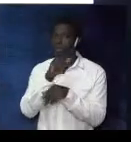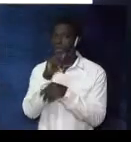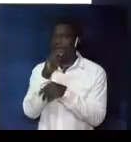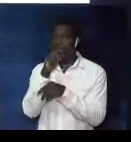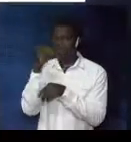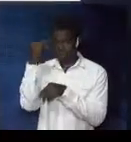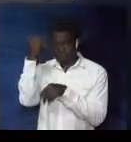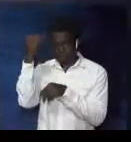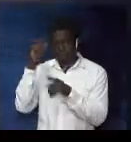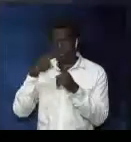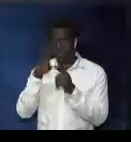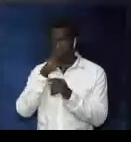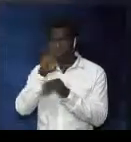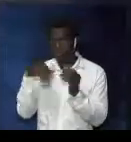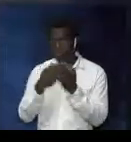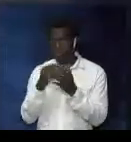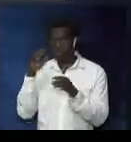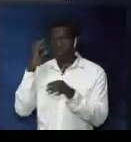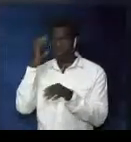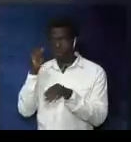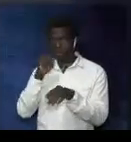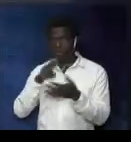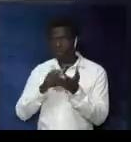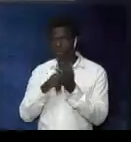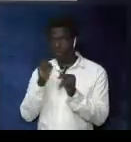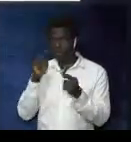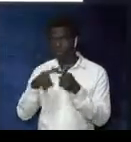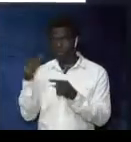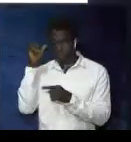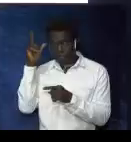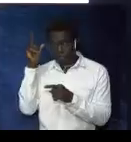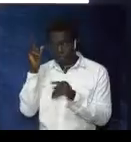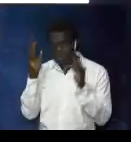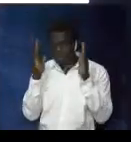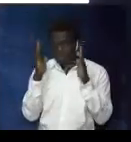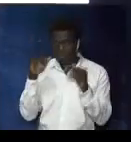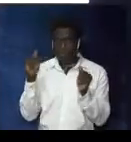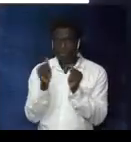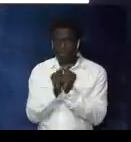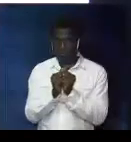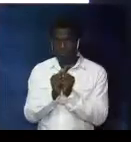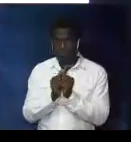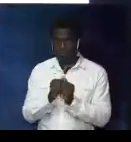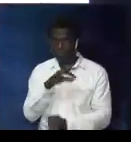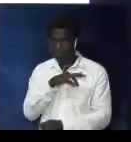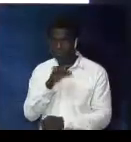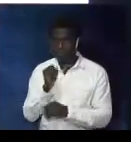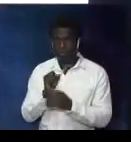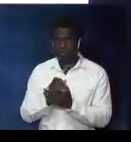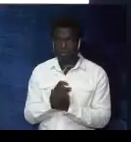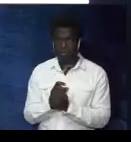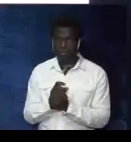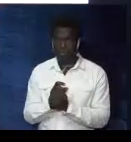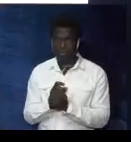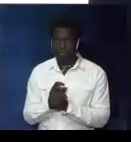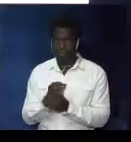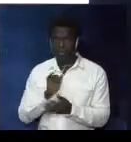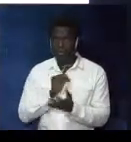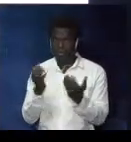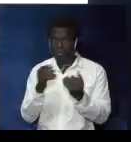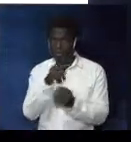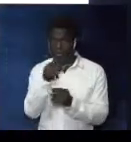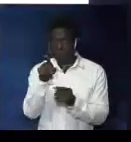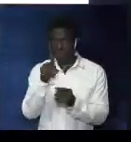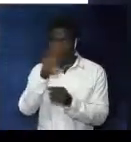As an idiom, to be all ears means to listen attentively with interest.